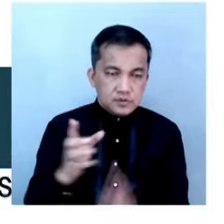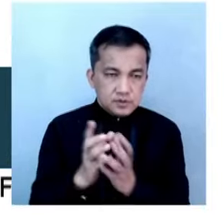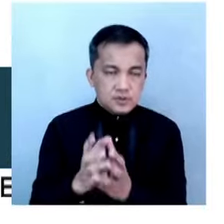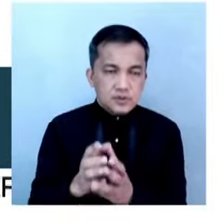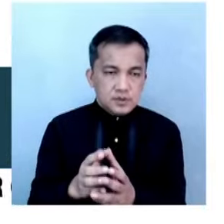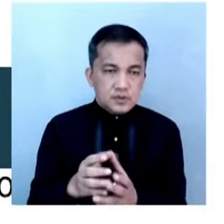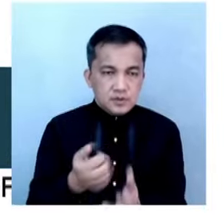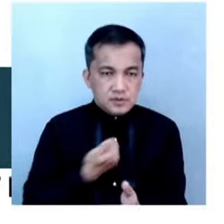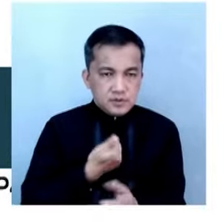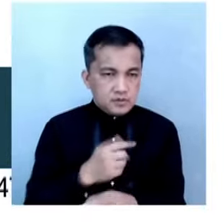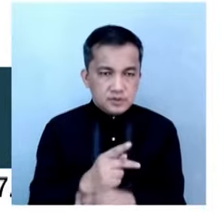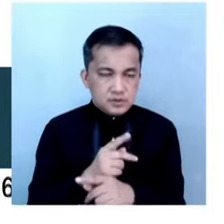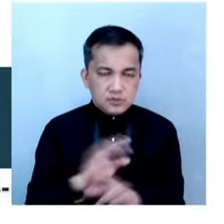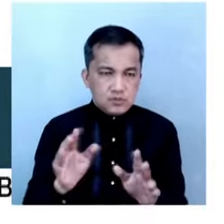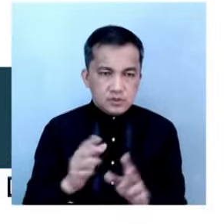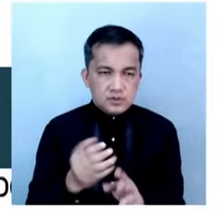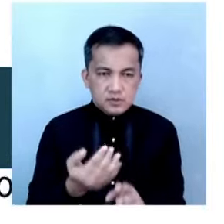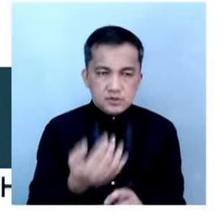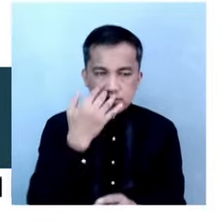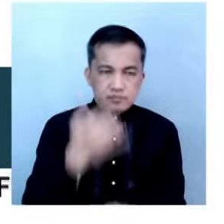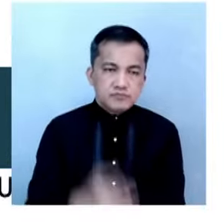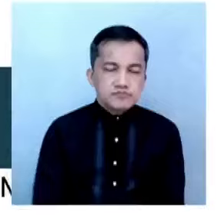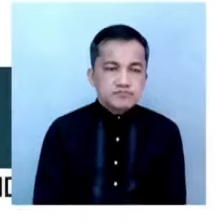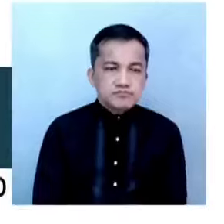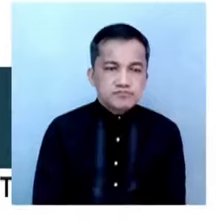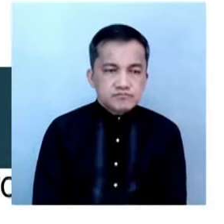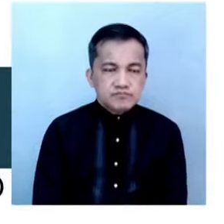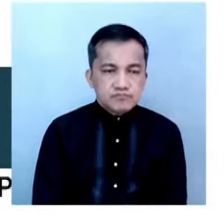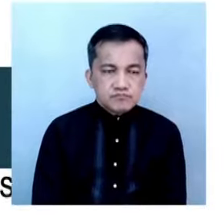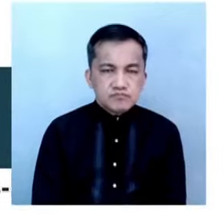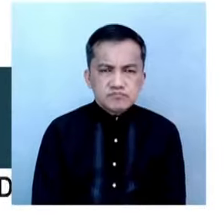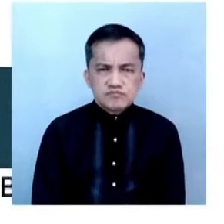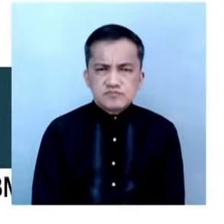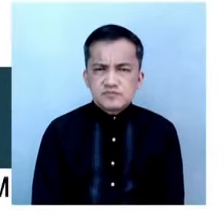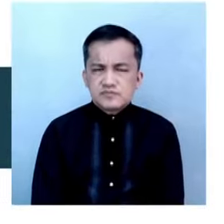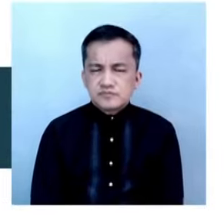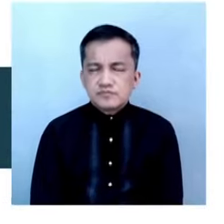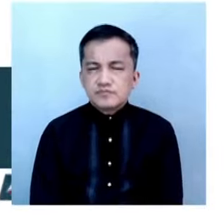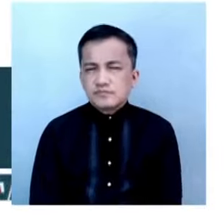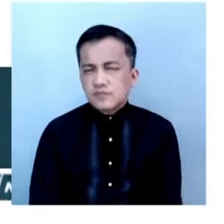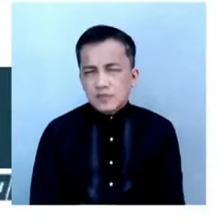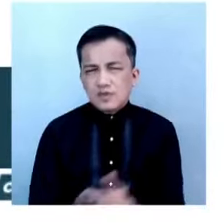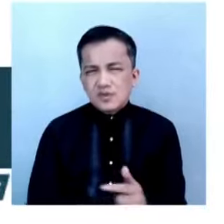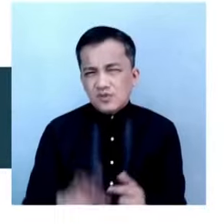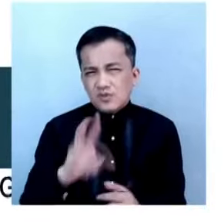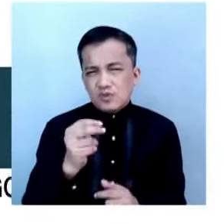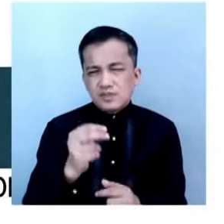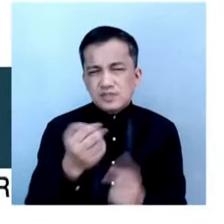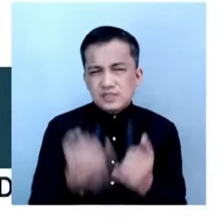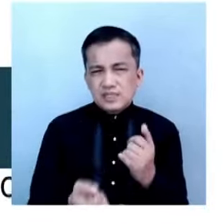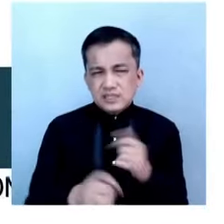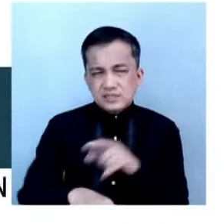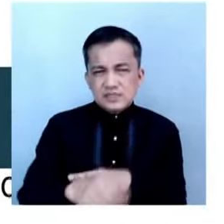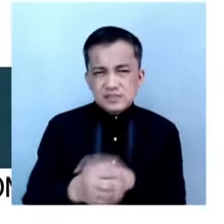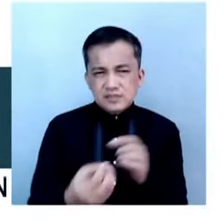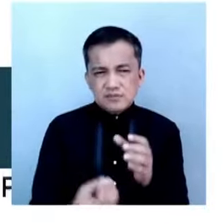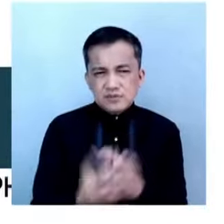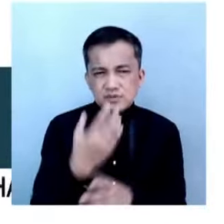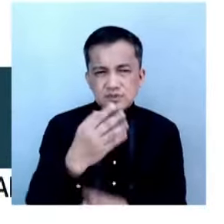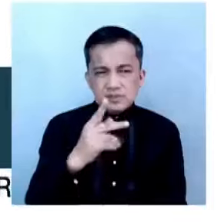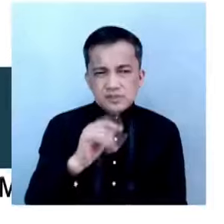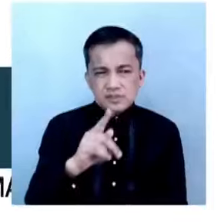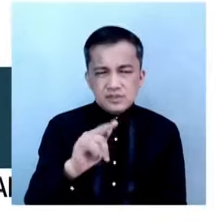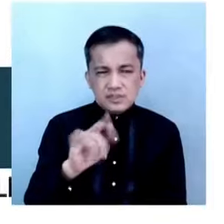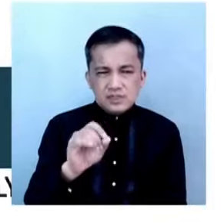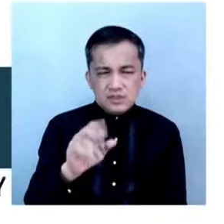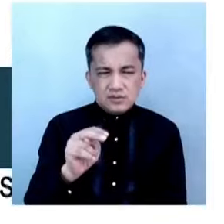protect ourselves not to ma-inhale po ito. When was the last time that Canlaon erupted? And was it a violent